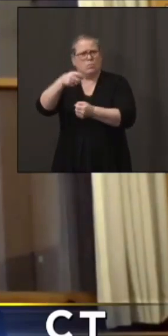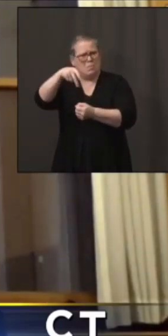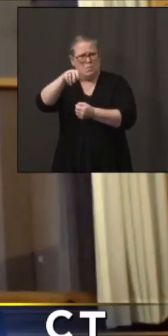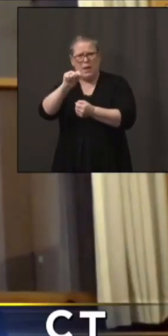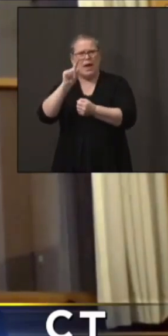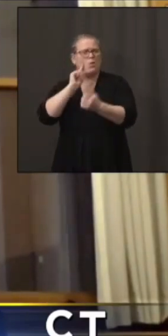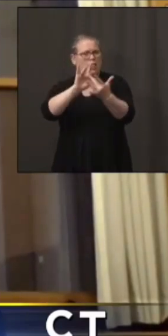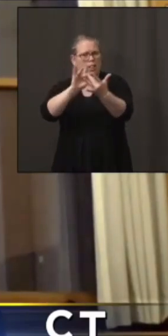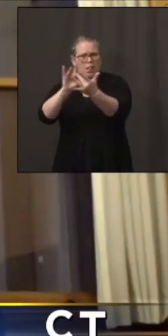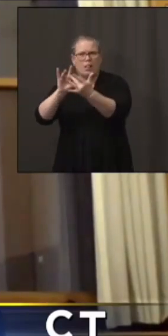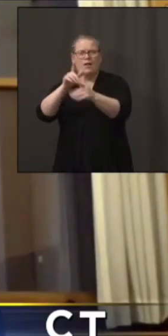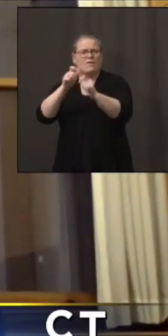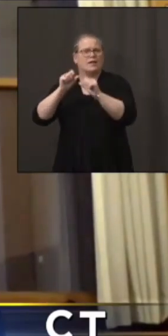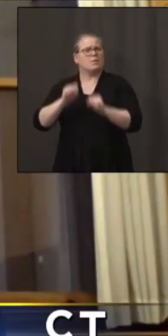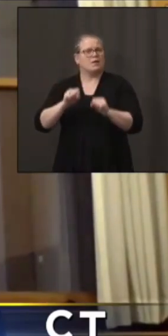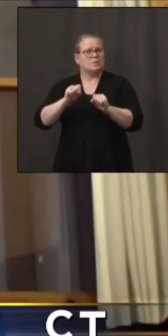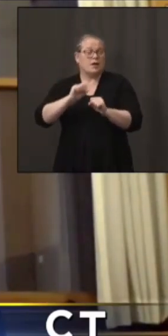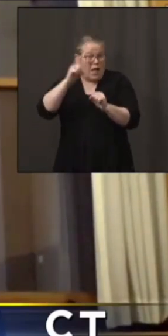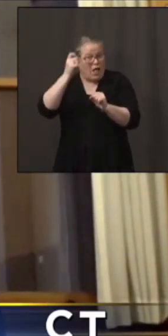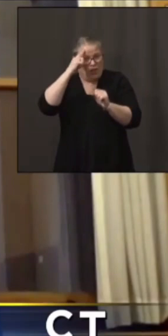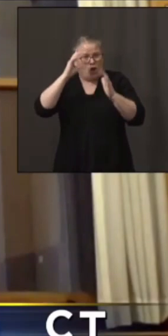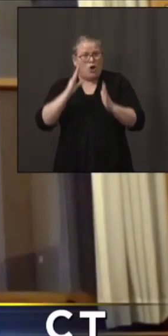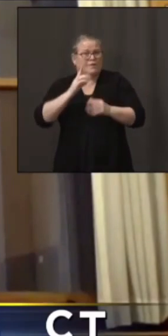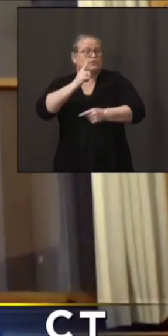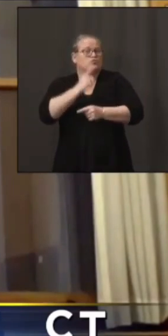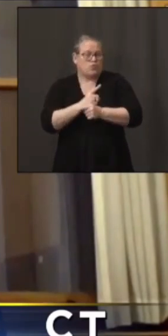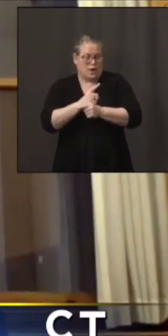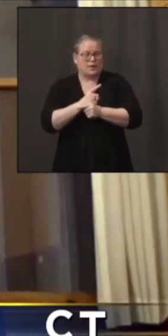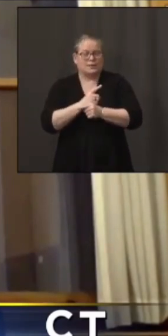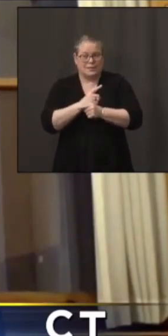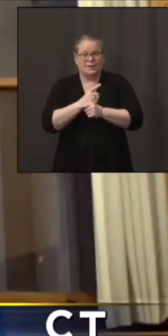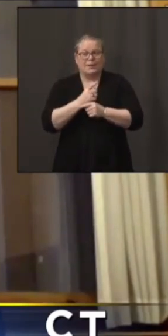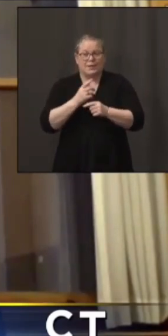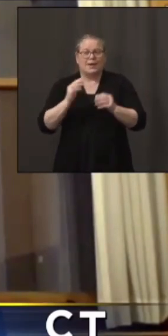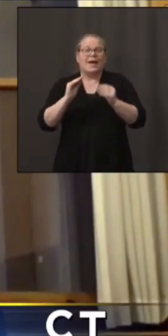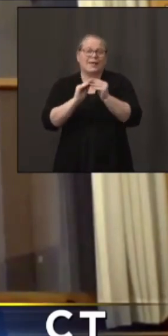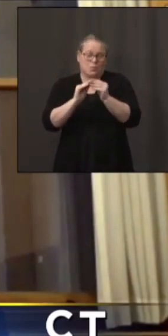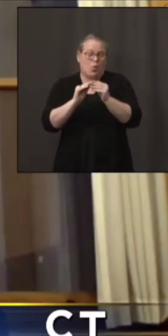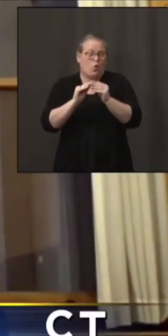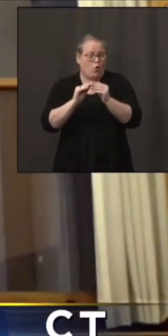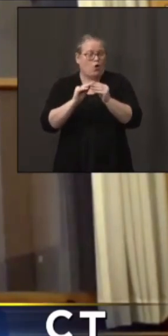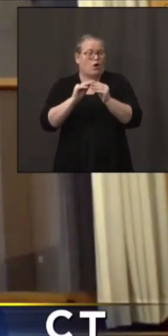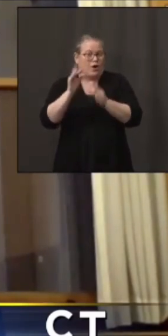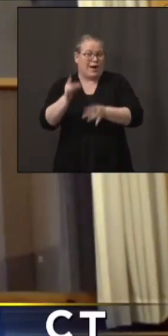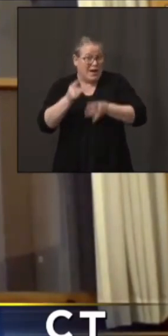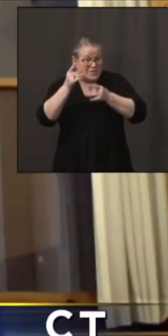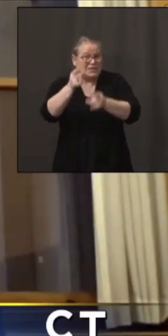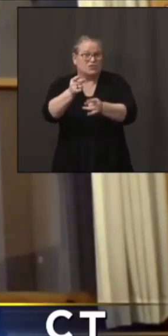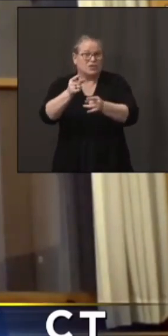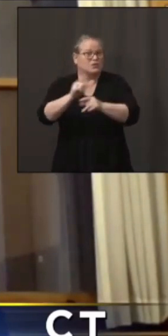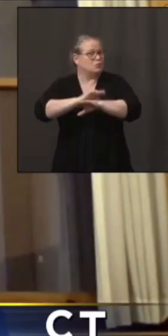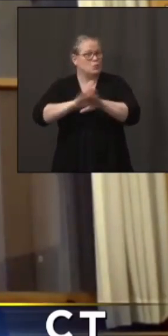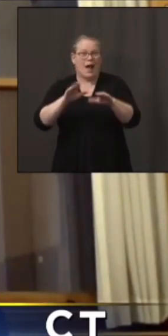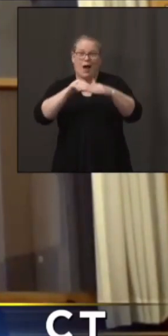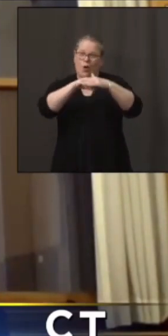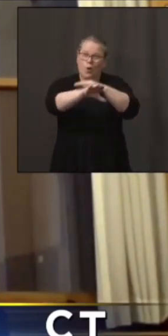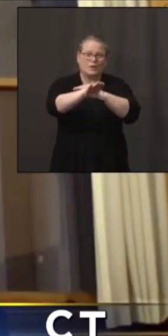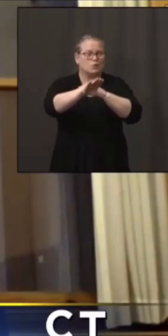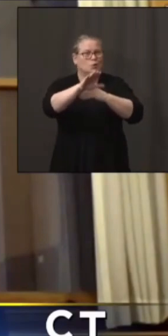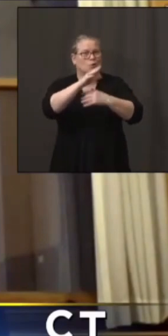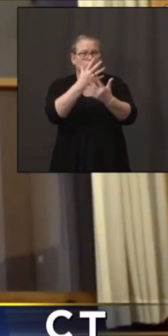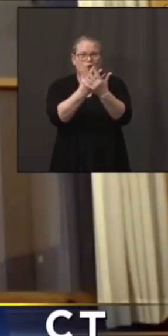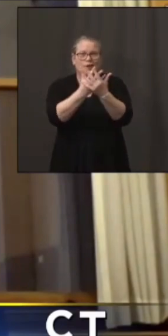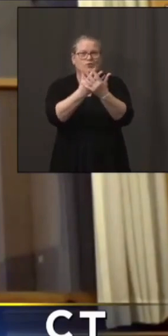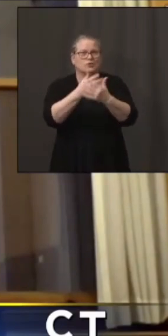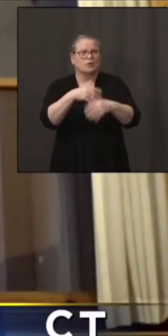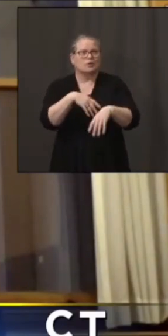in. And the governor's exactly right. It's much more operationally efficient, as you can imagine, not to go into a correctional facility, do